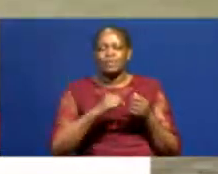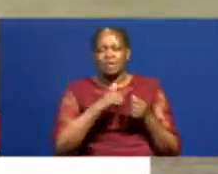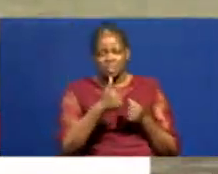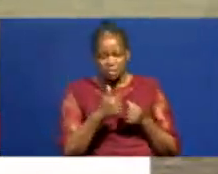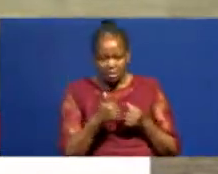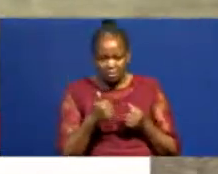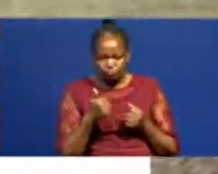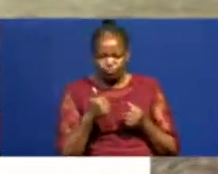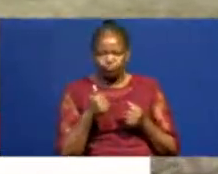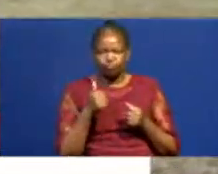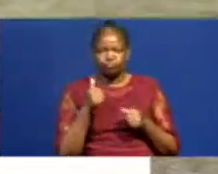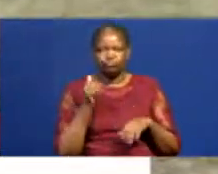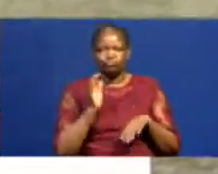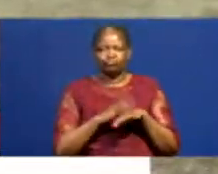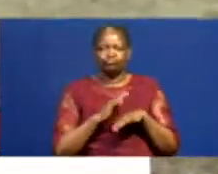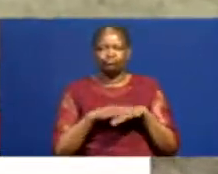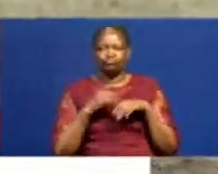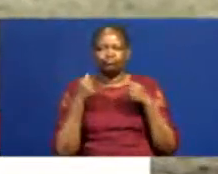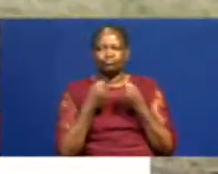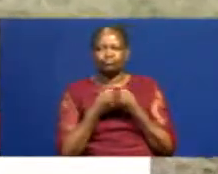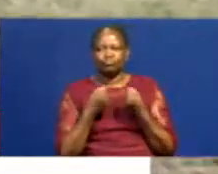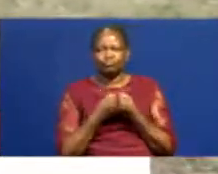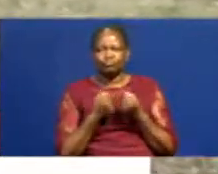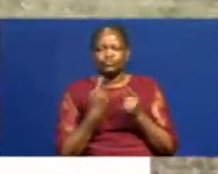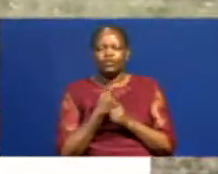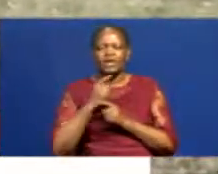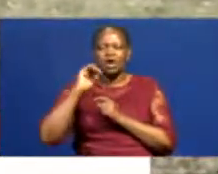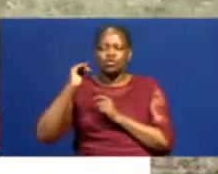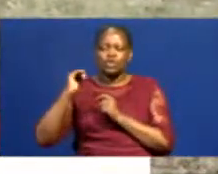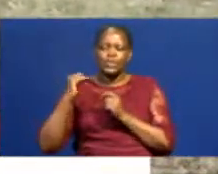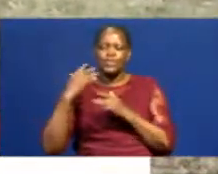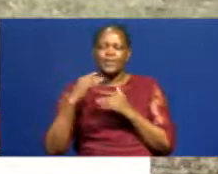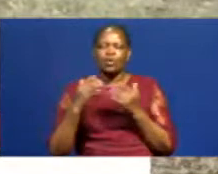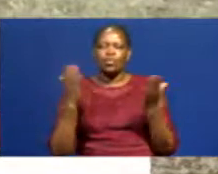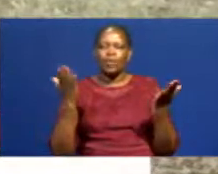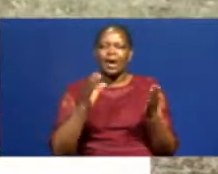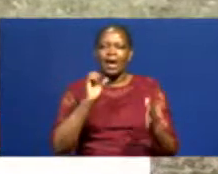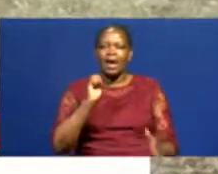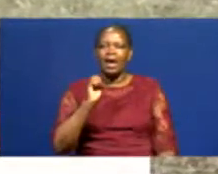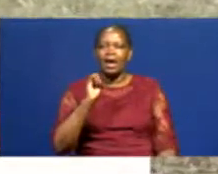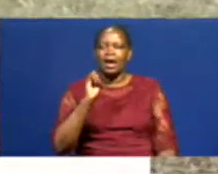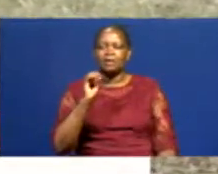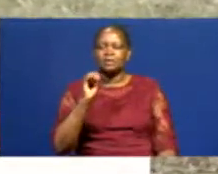an exciting mad derby in the inter-county playoff at Silibwet Grounds.